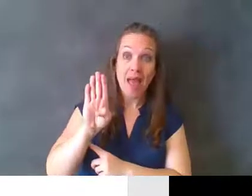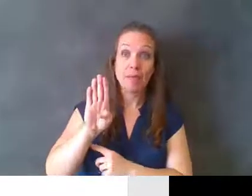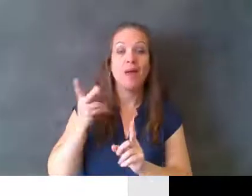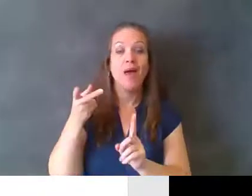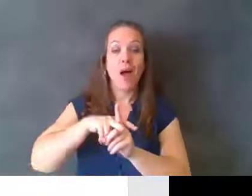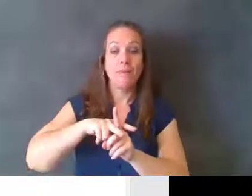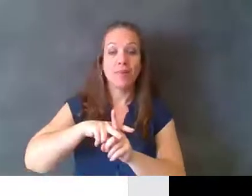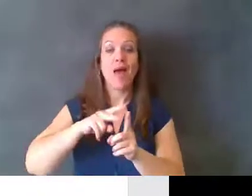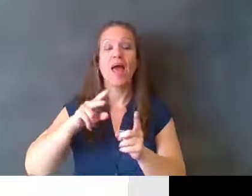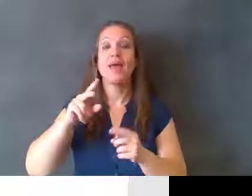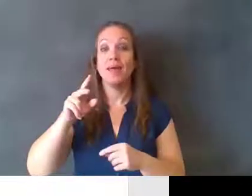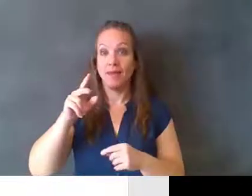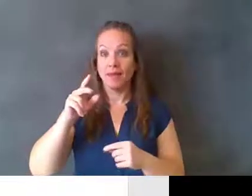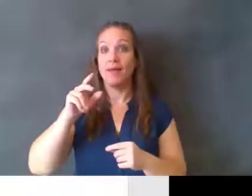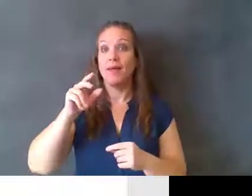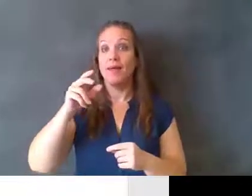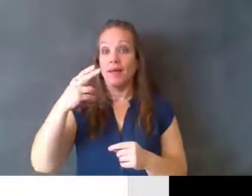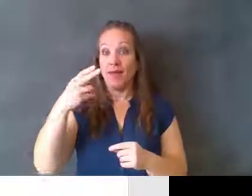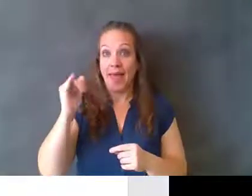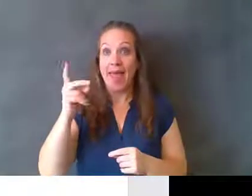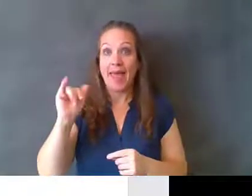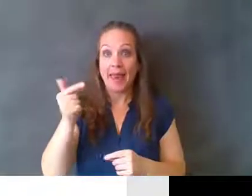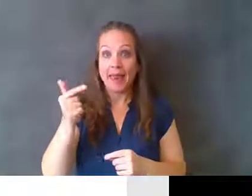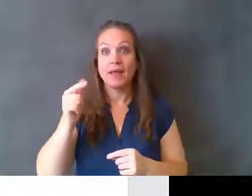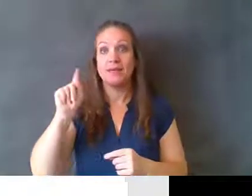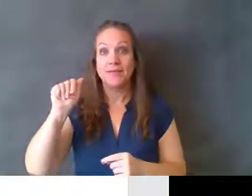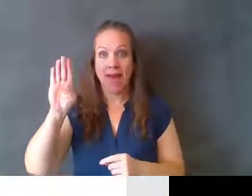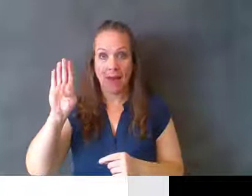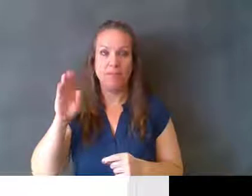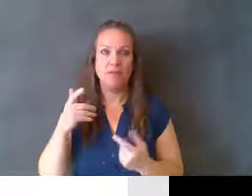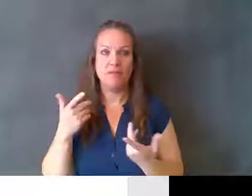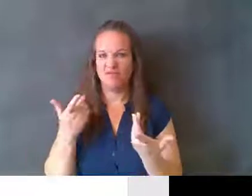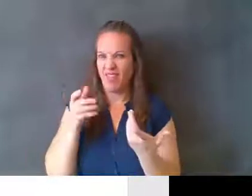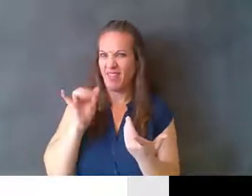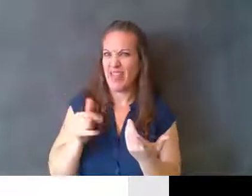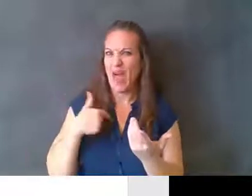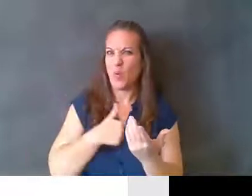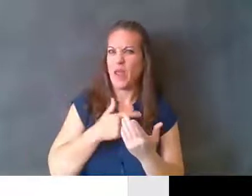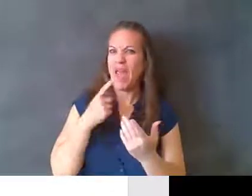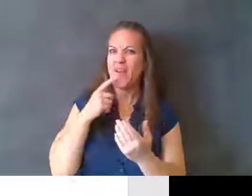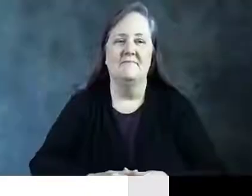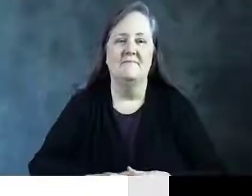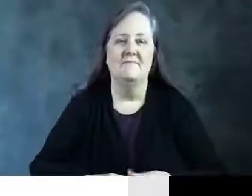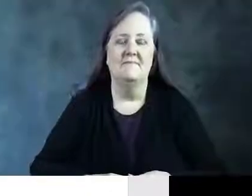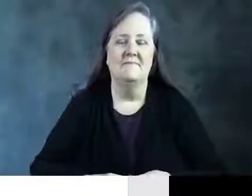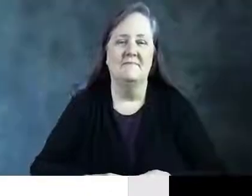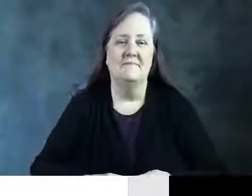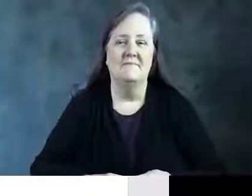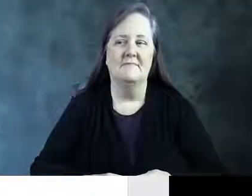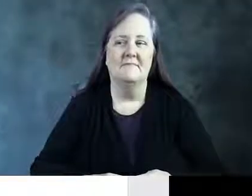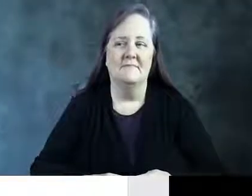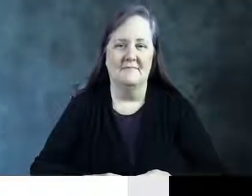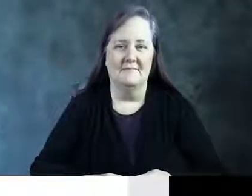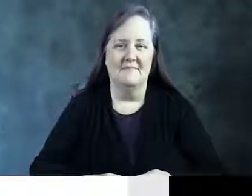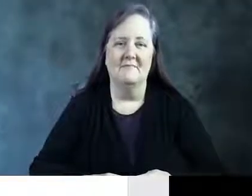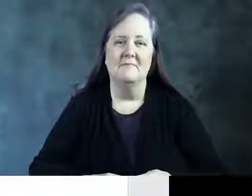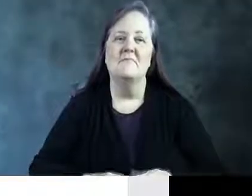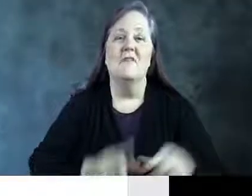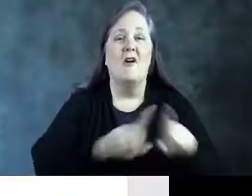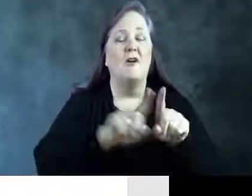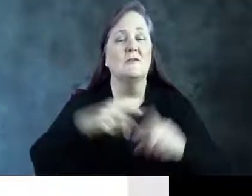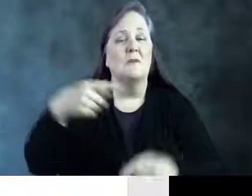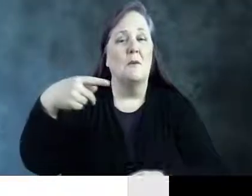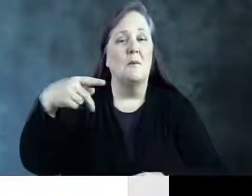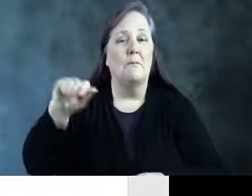So it's giving those instructions I kind of just went over, that we have to access the styles to add headings. So there's also a Pages tab and